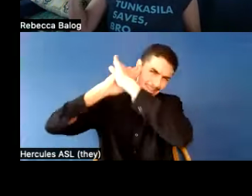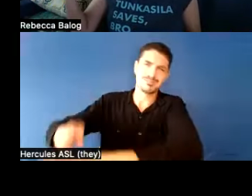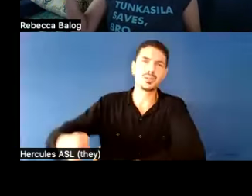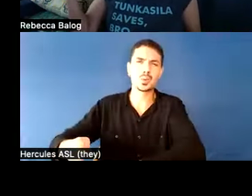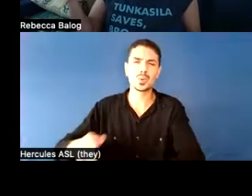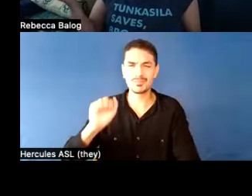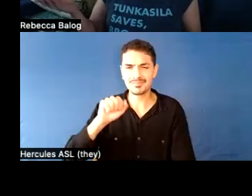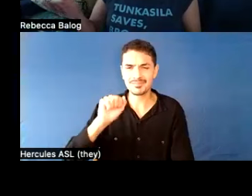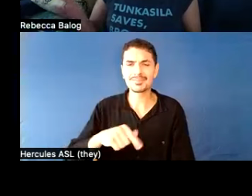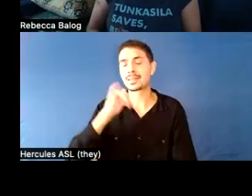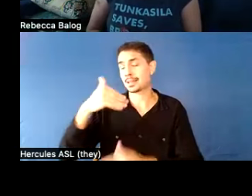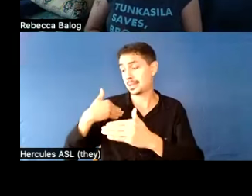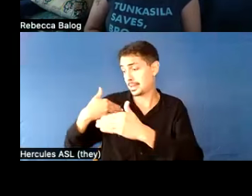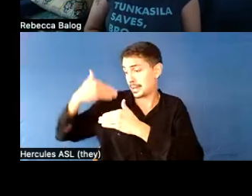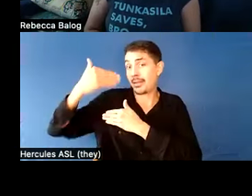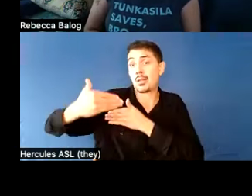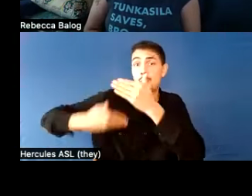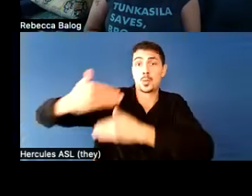going to fall out and do better than us.